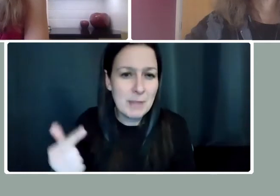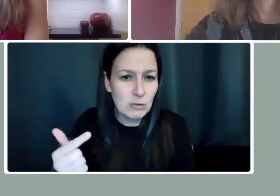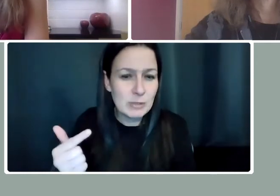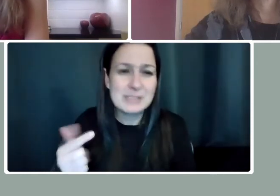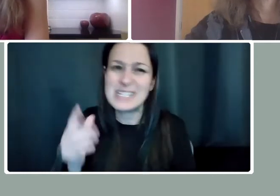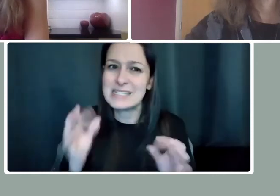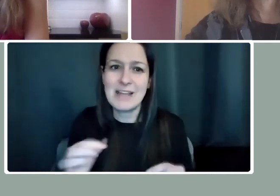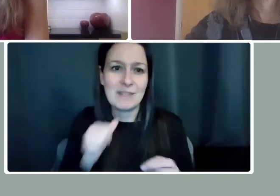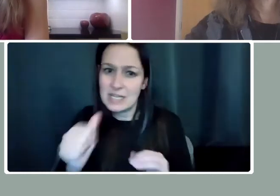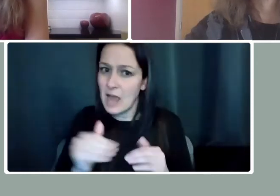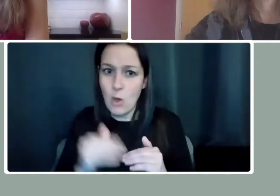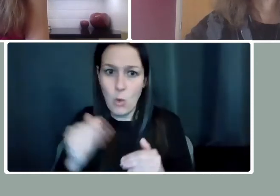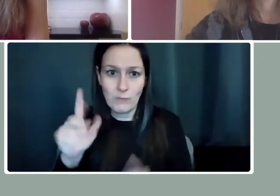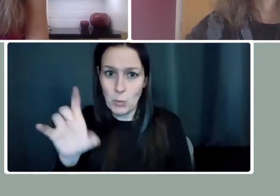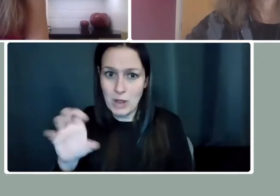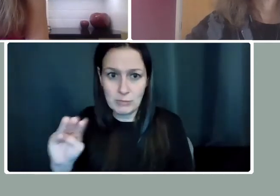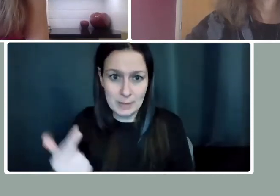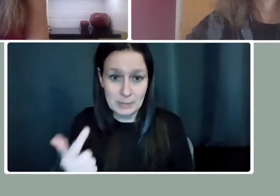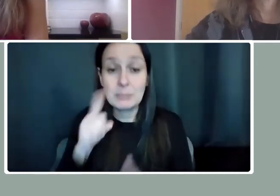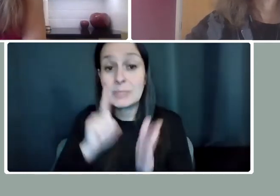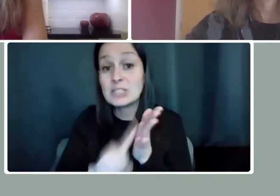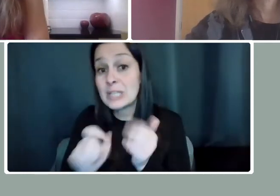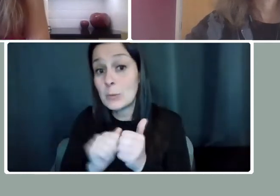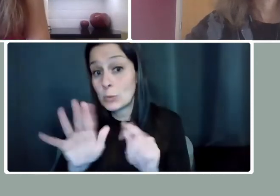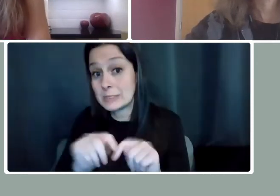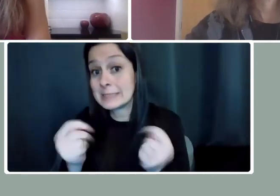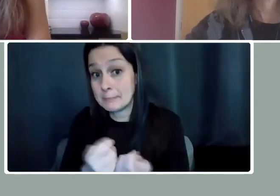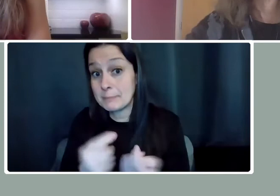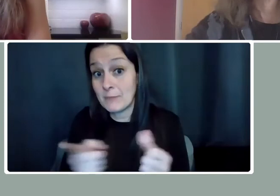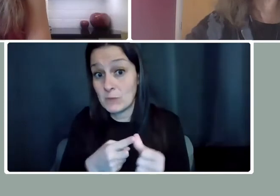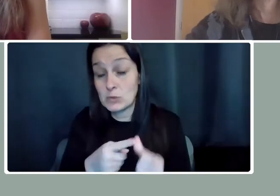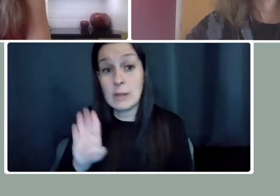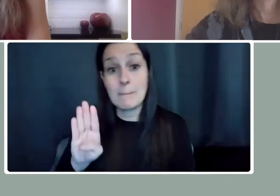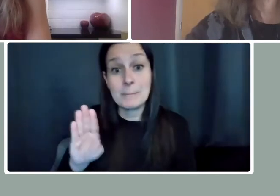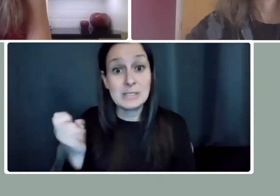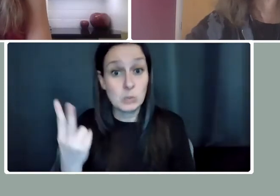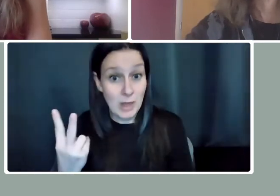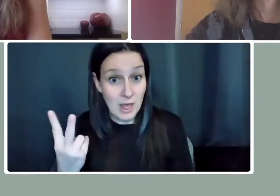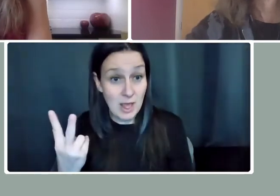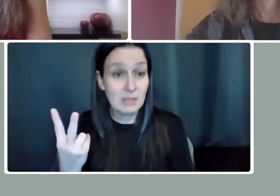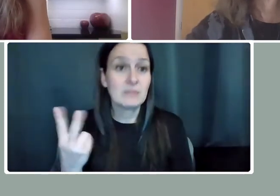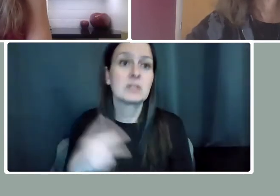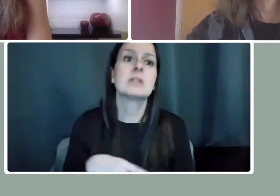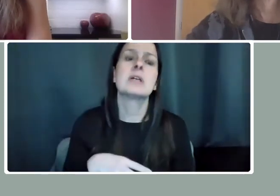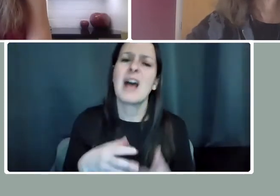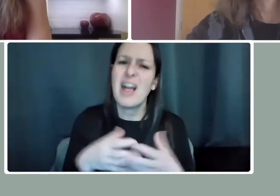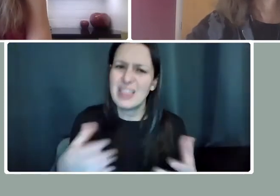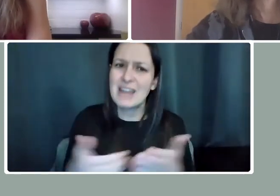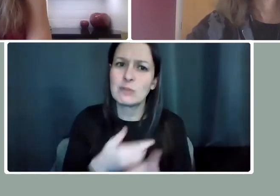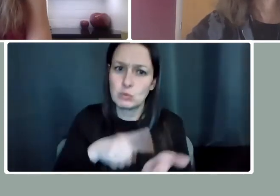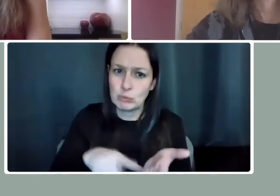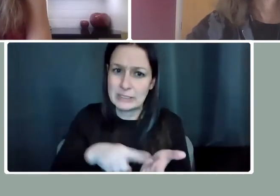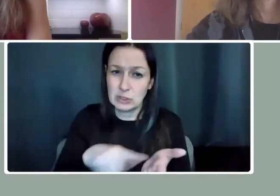not more than 100. But again, check with your team. B12, there's been a lot of new research